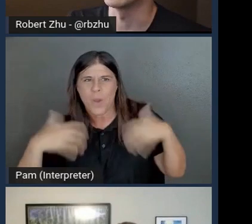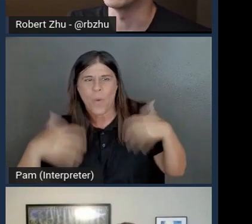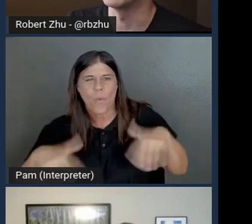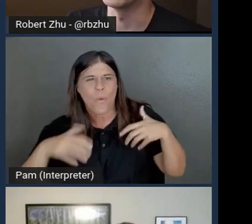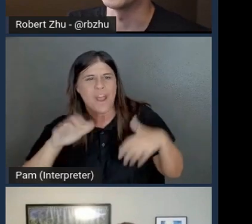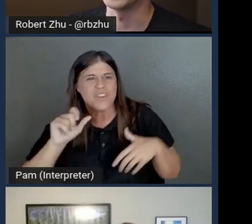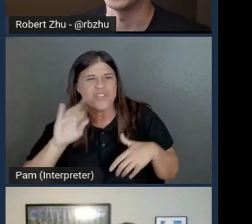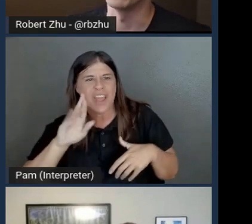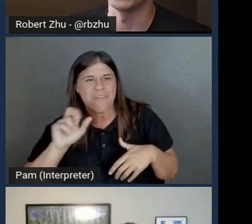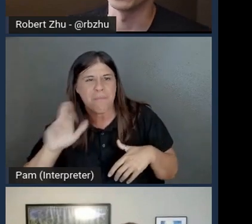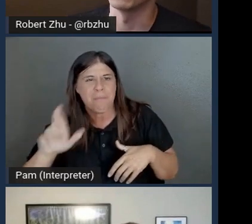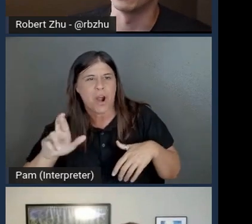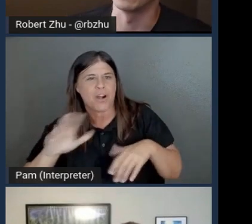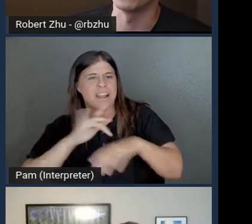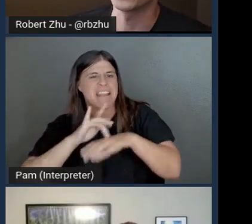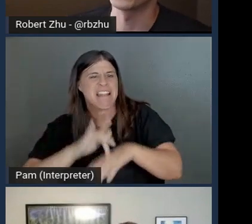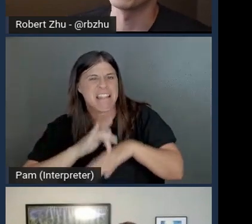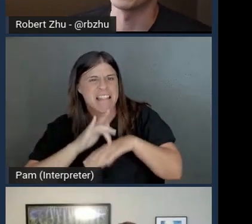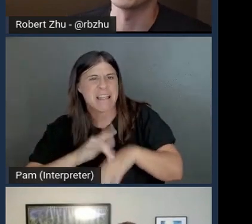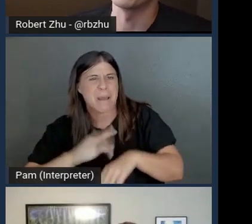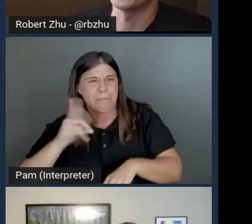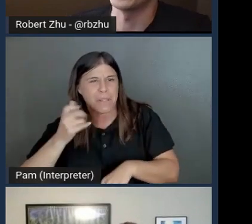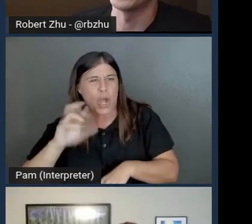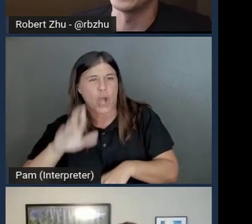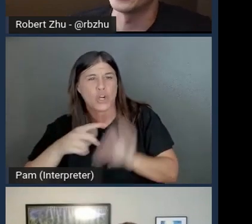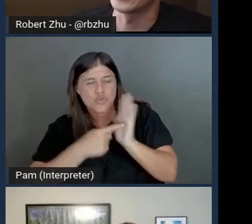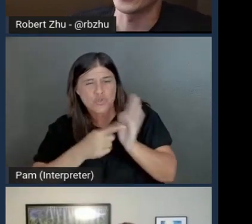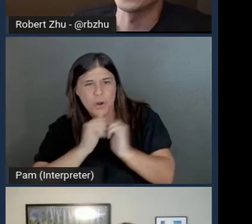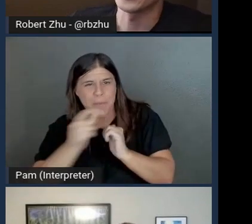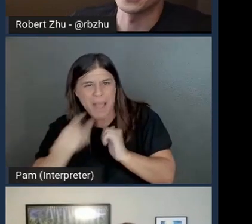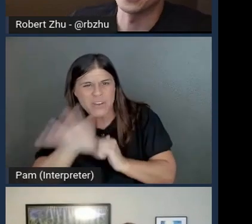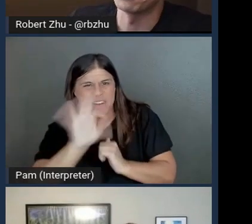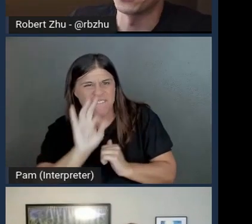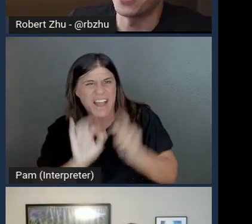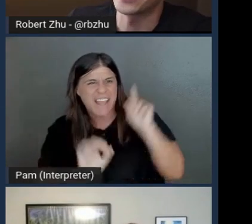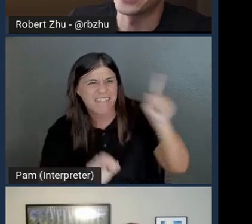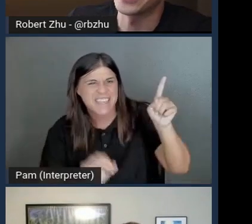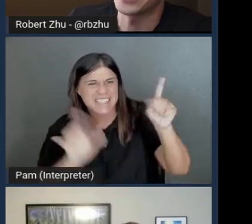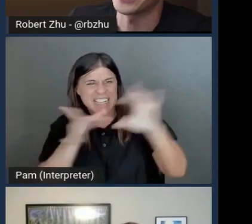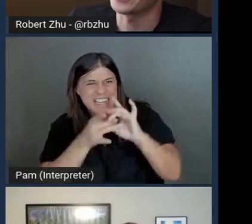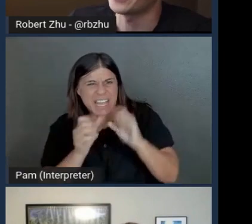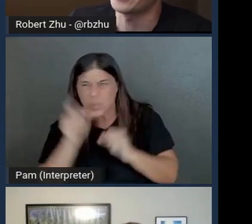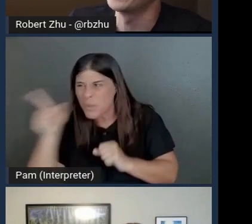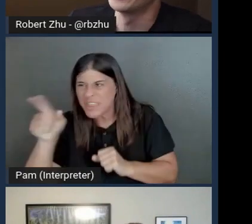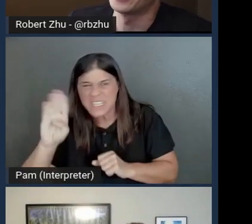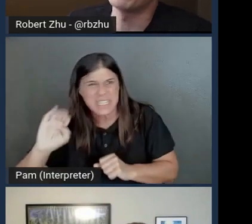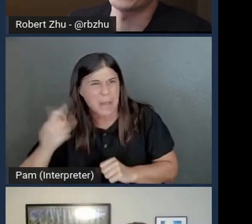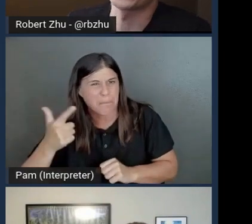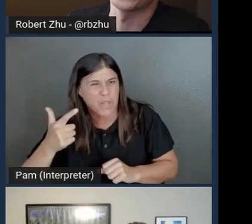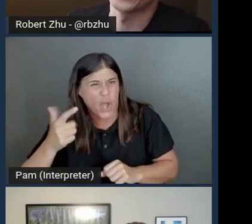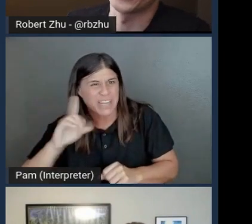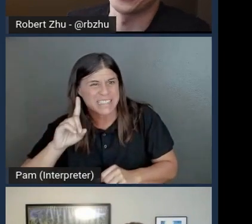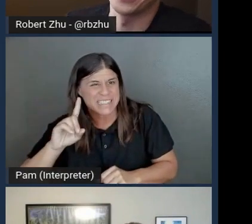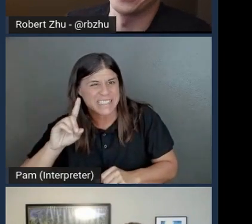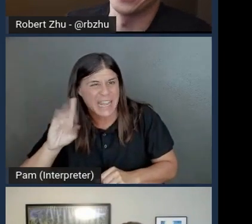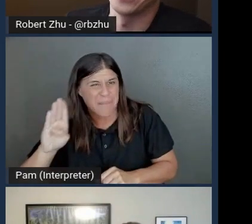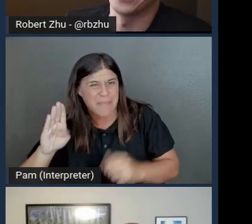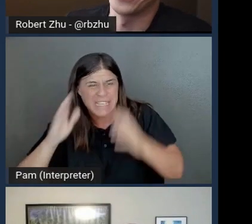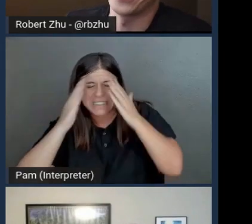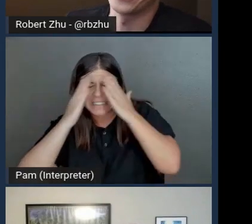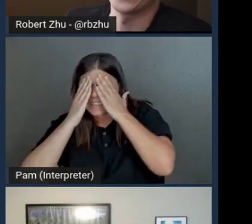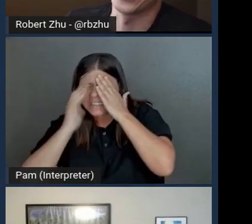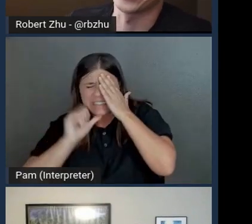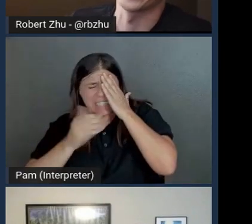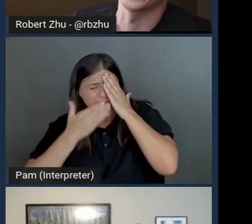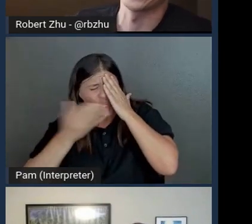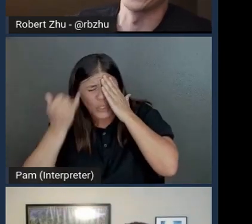is the OG AWS blogger, and you've shown him how to find hidden connections in the blog data set. I'm not sure this was a great idea, Dave. I